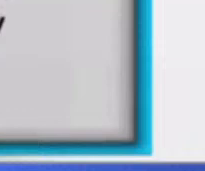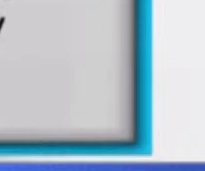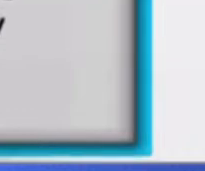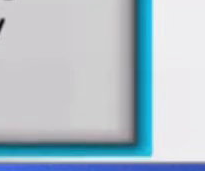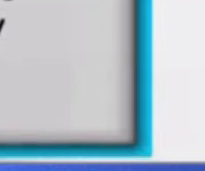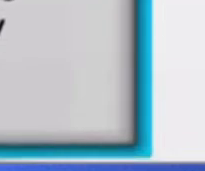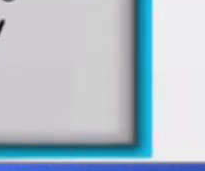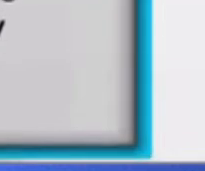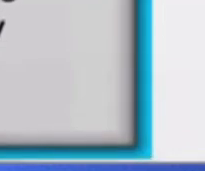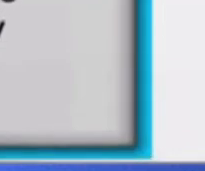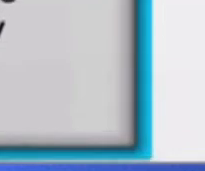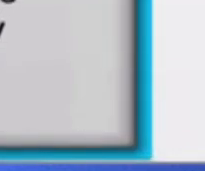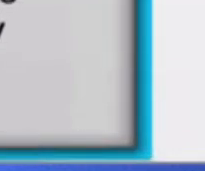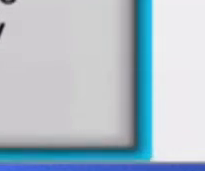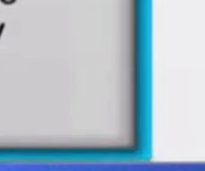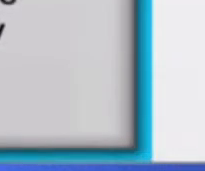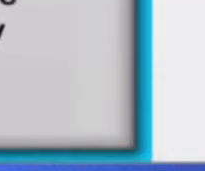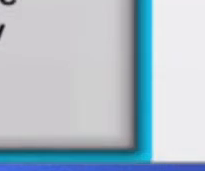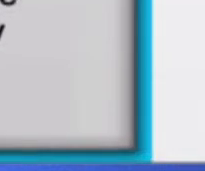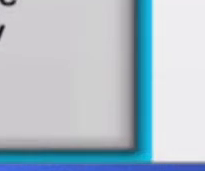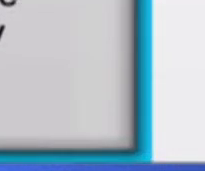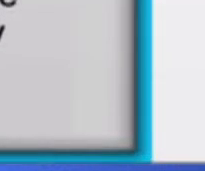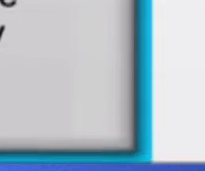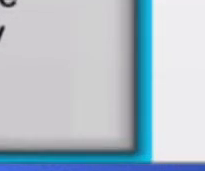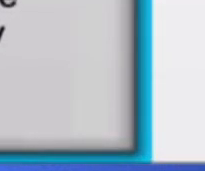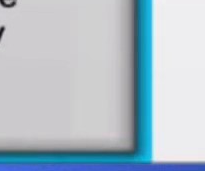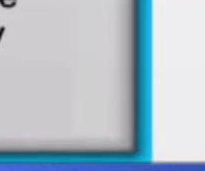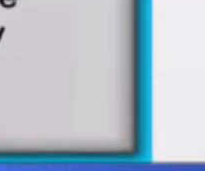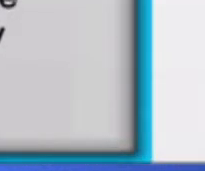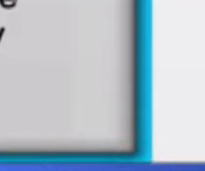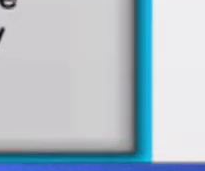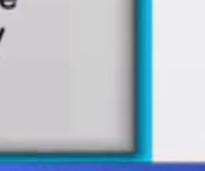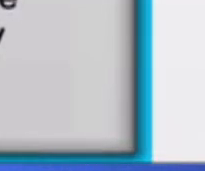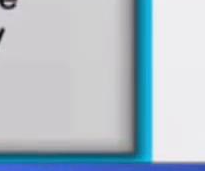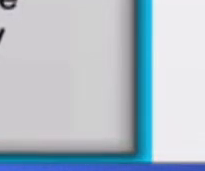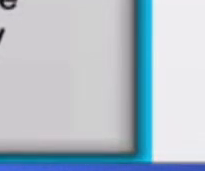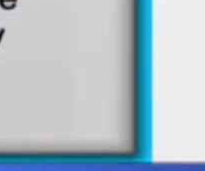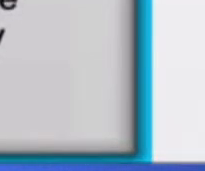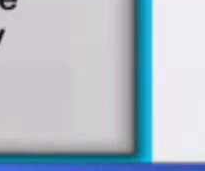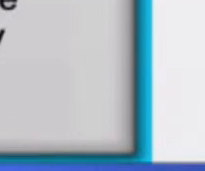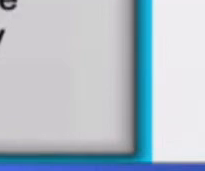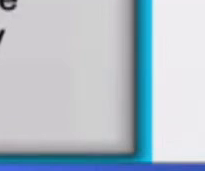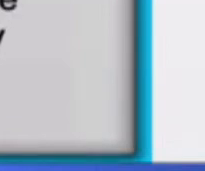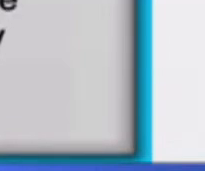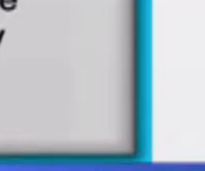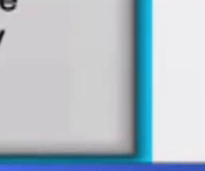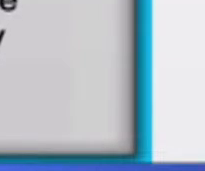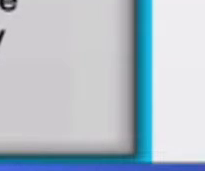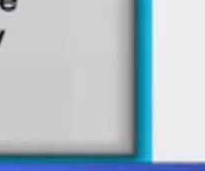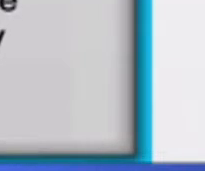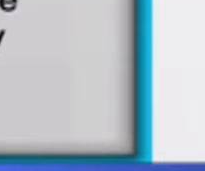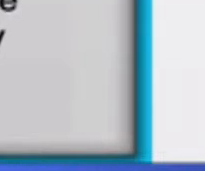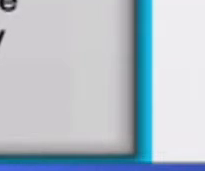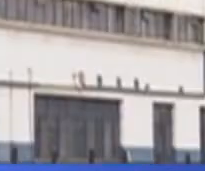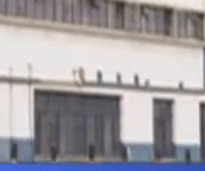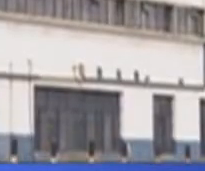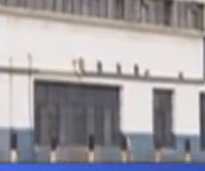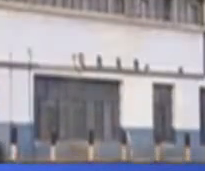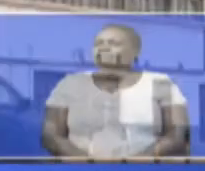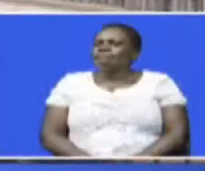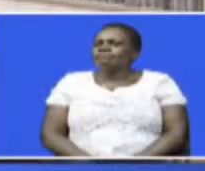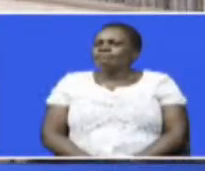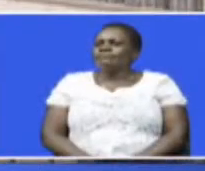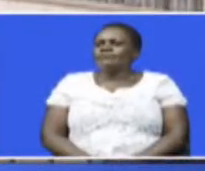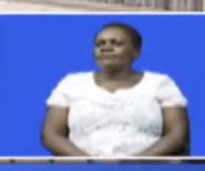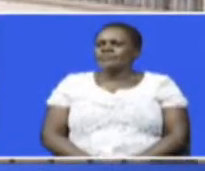successful prosecution, he has come to the conclusion that the identified areas should be covered by the EACC.